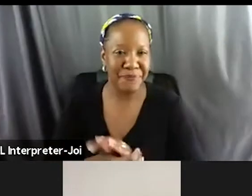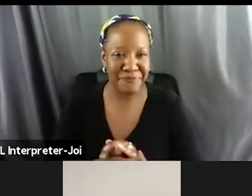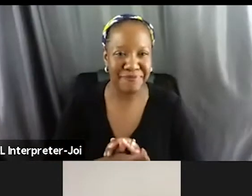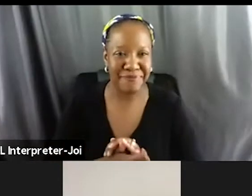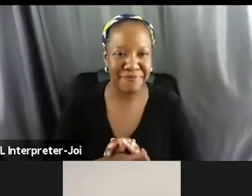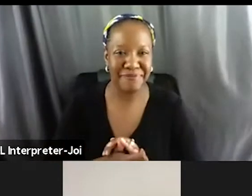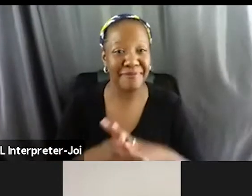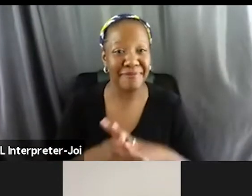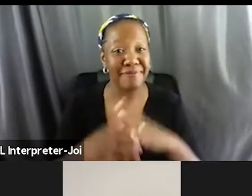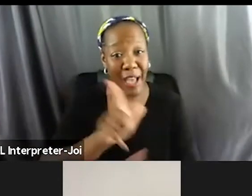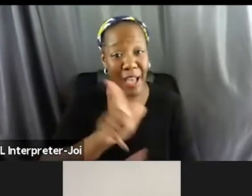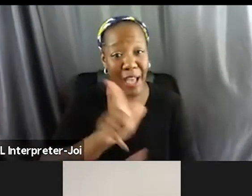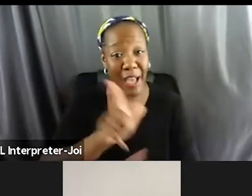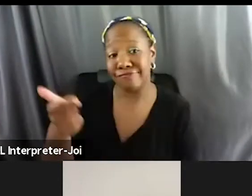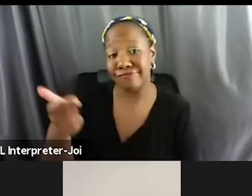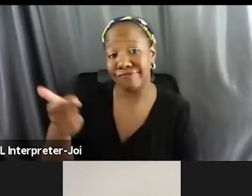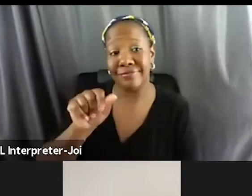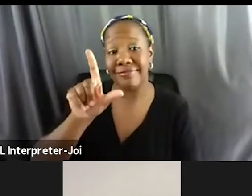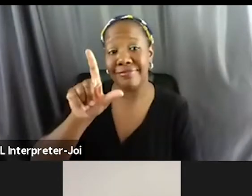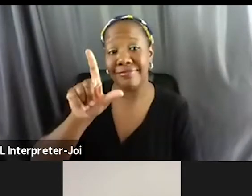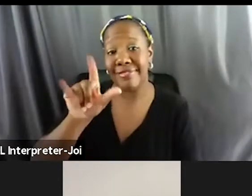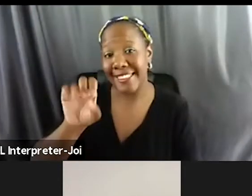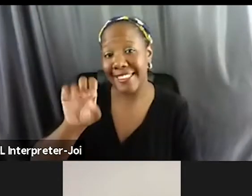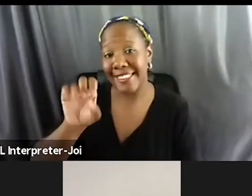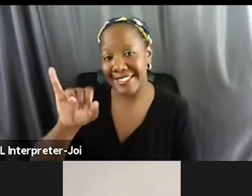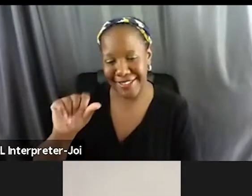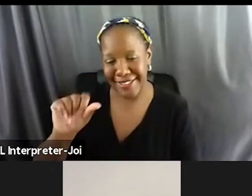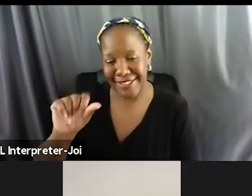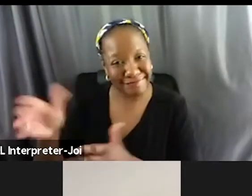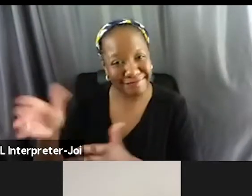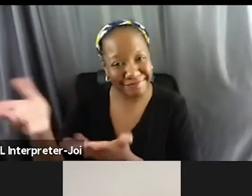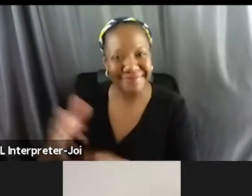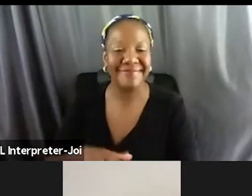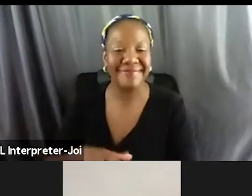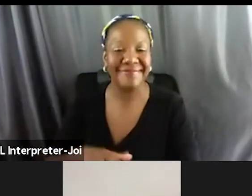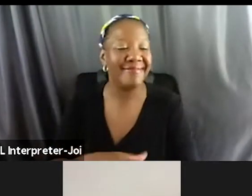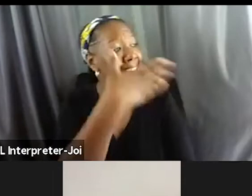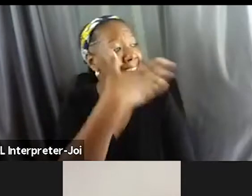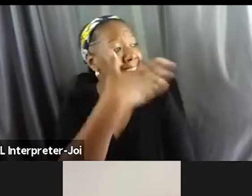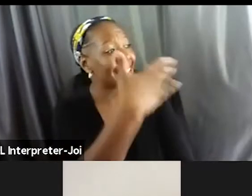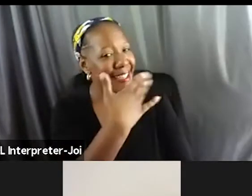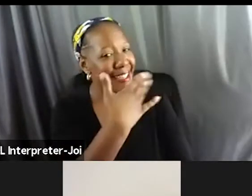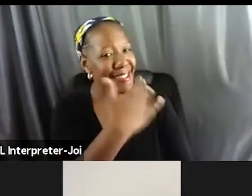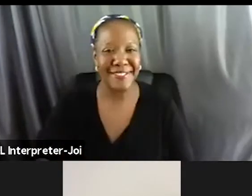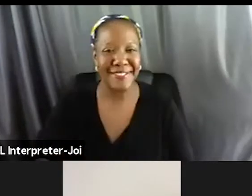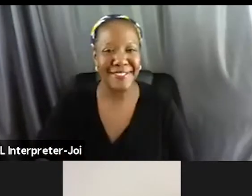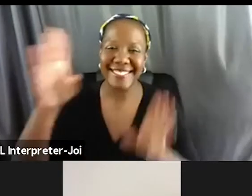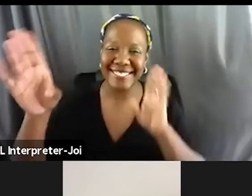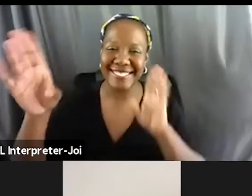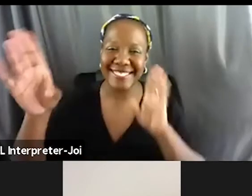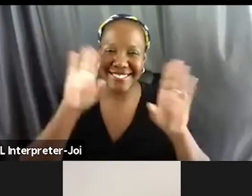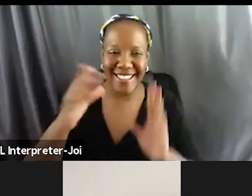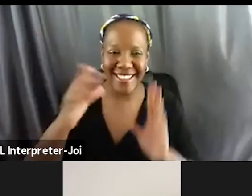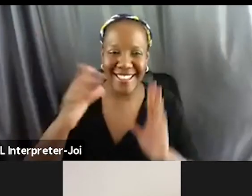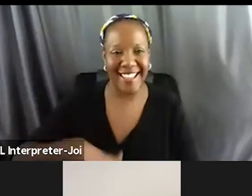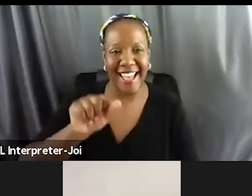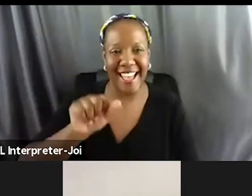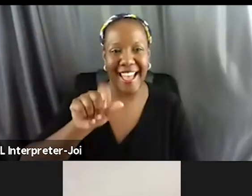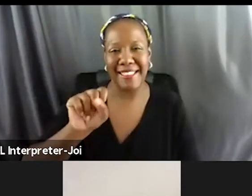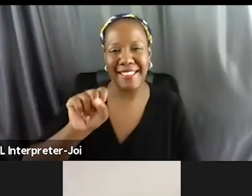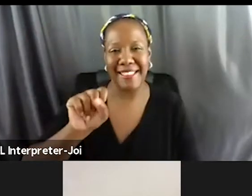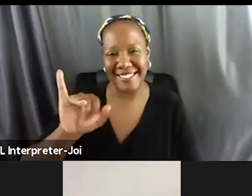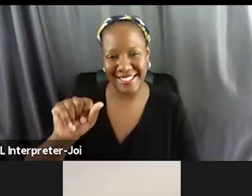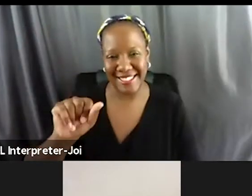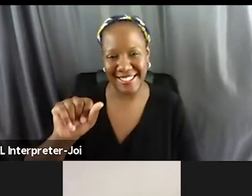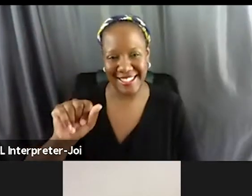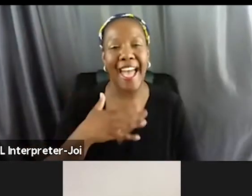And Alyscia, please take it away. Thank you for having me. Hi, my name is Alyscia Cunningham, and I'm an artist and